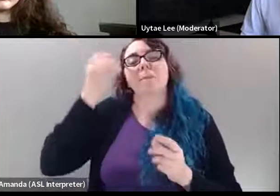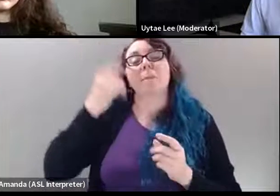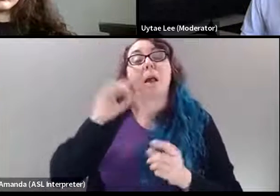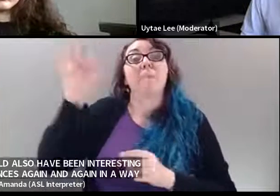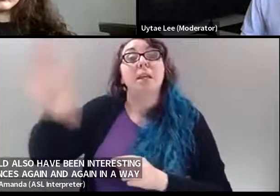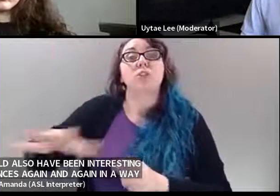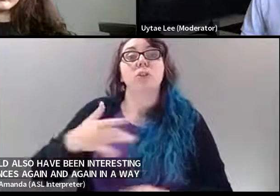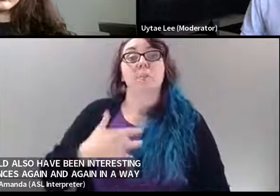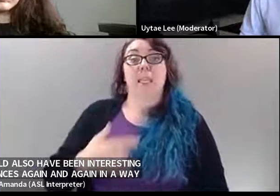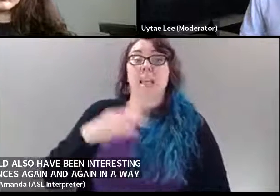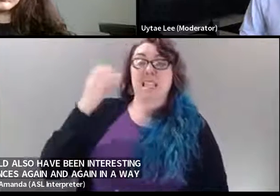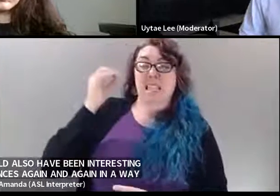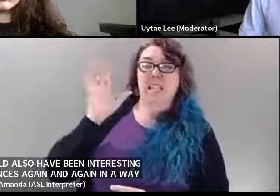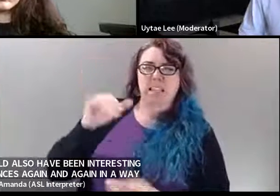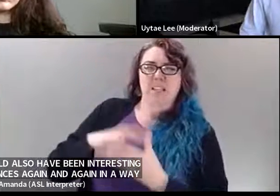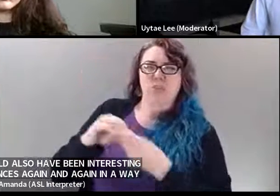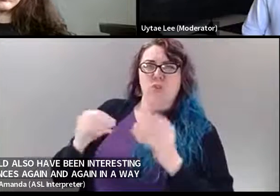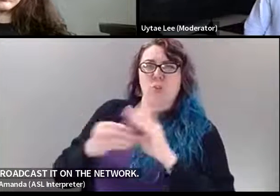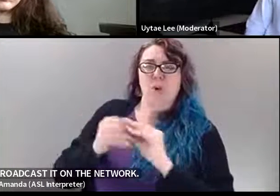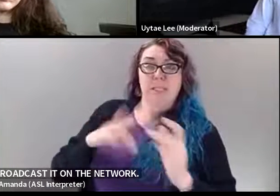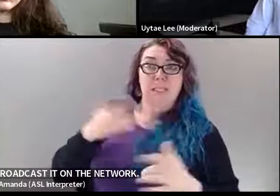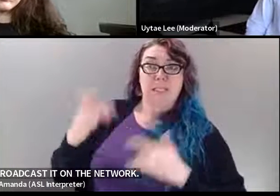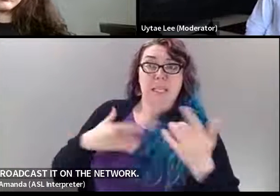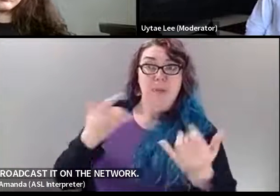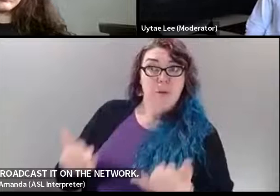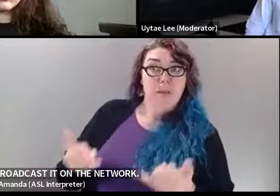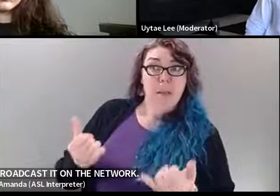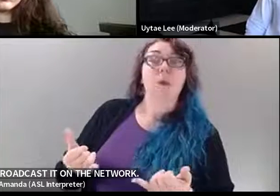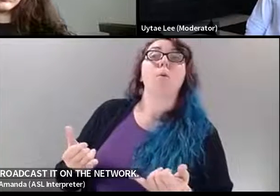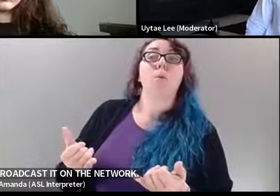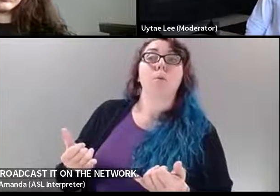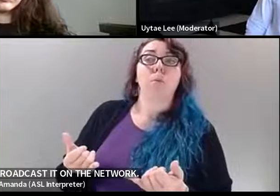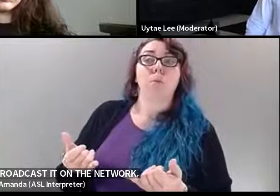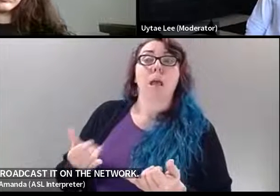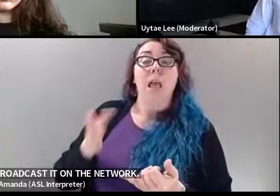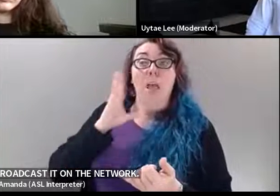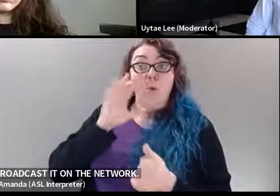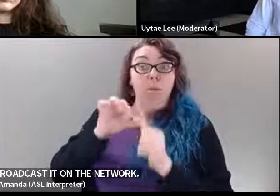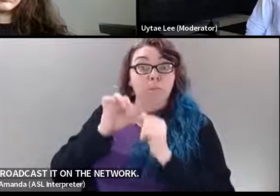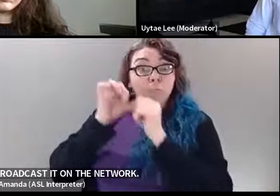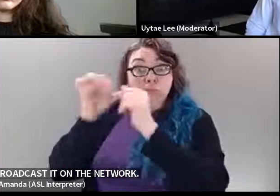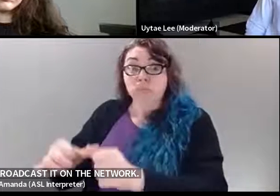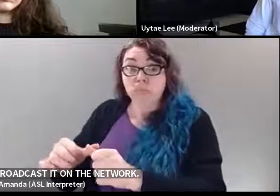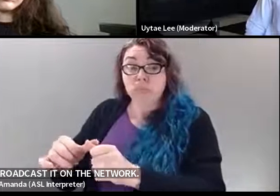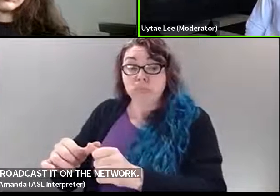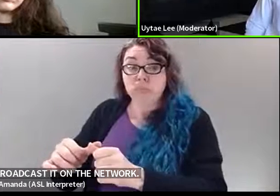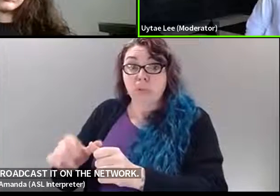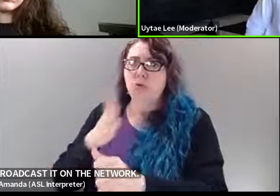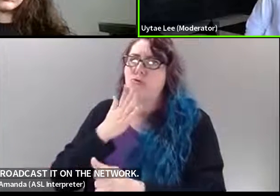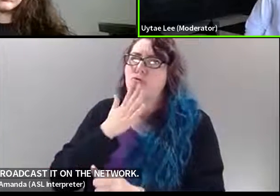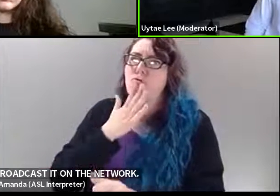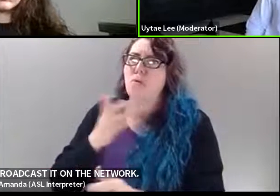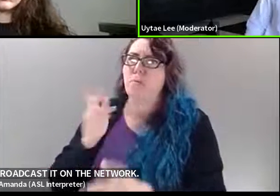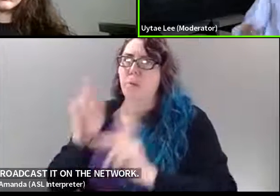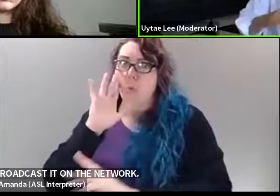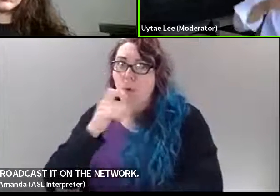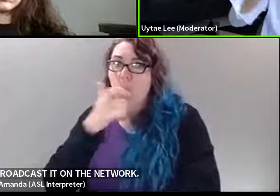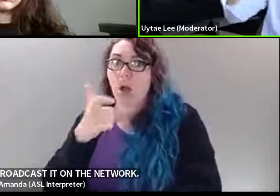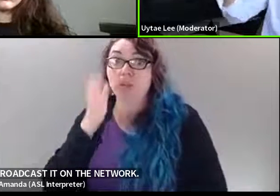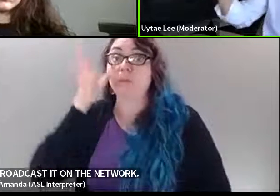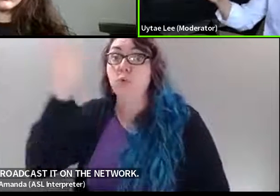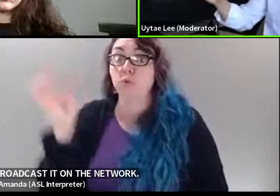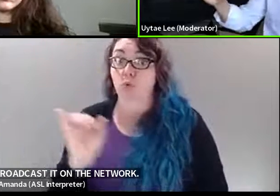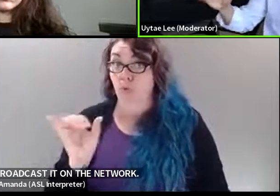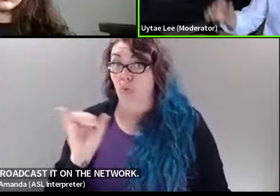it now? But what about it is going to resonate ideally for a long time. Oh, I love that. That like there's a